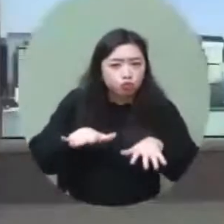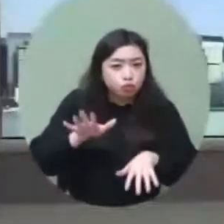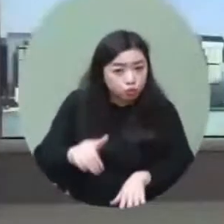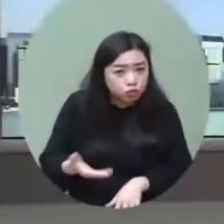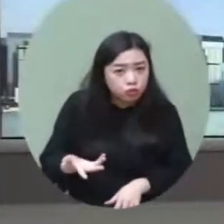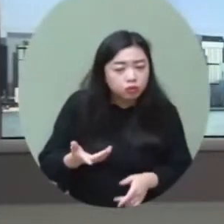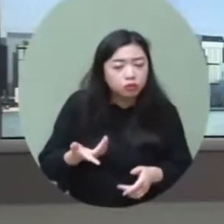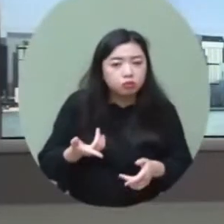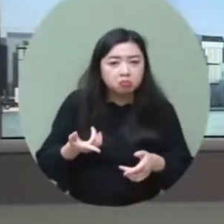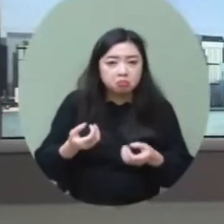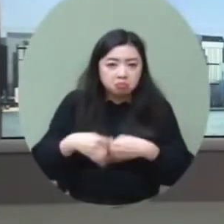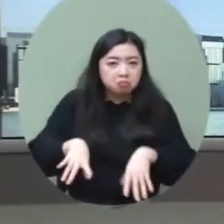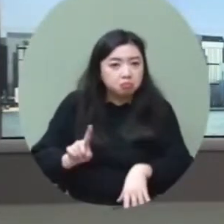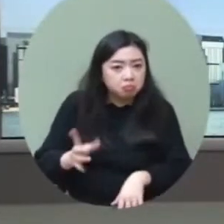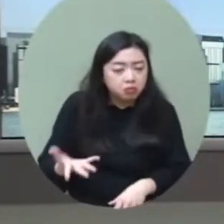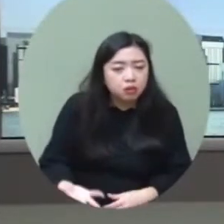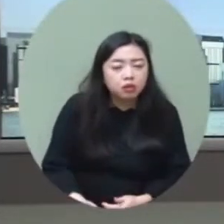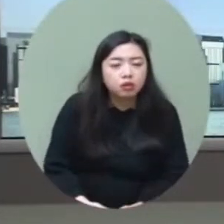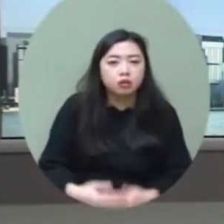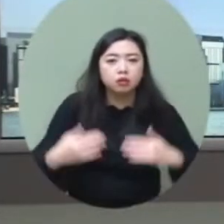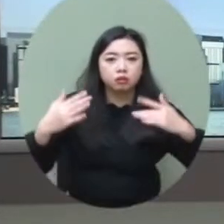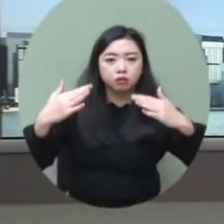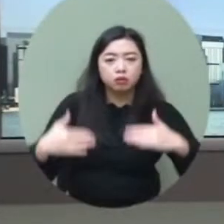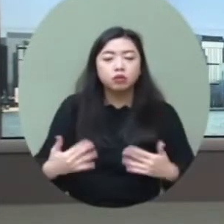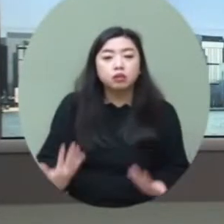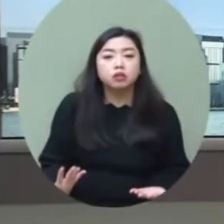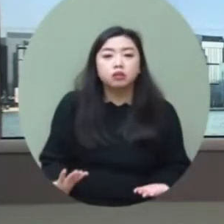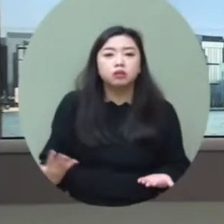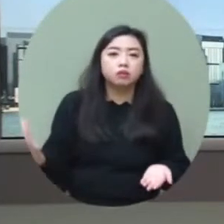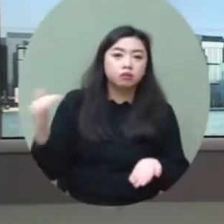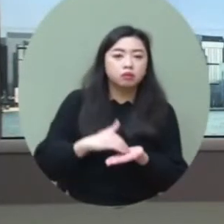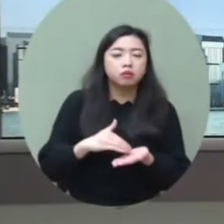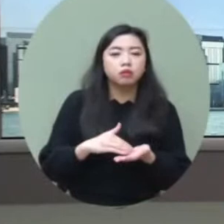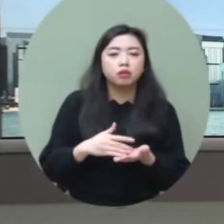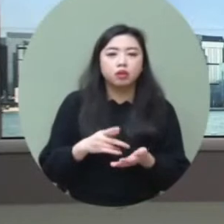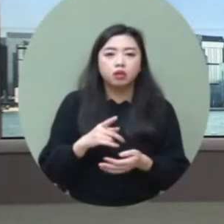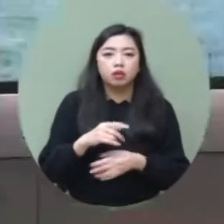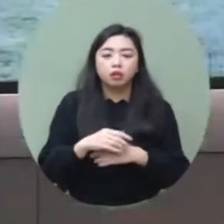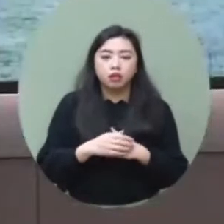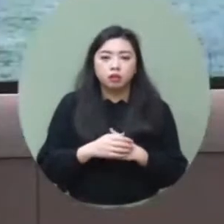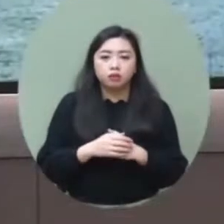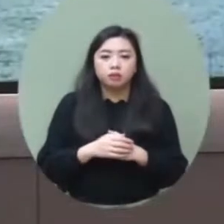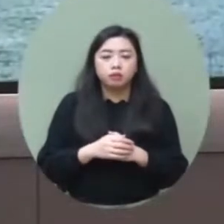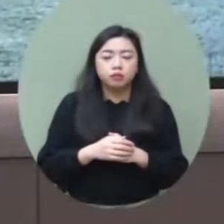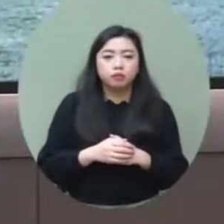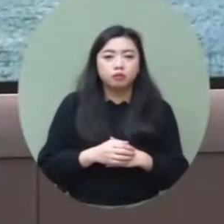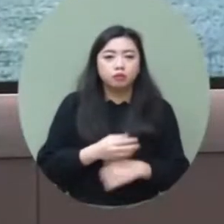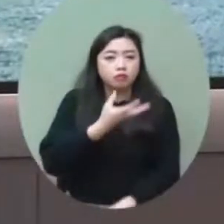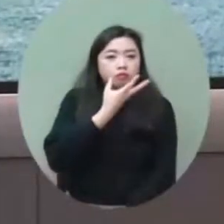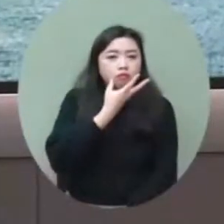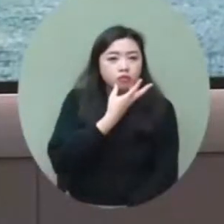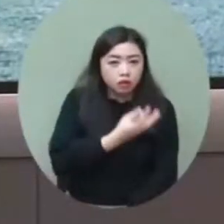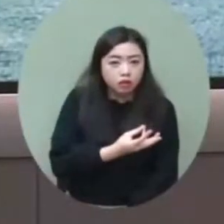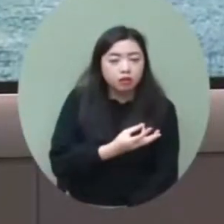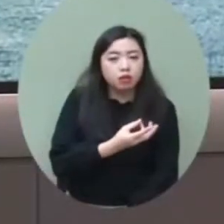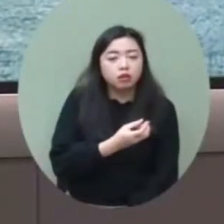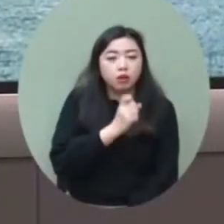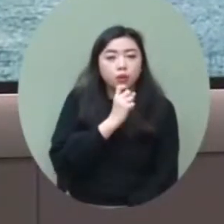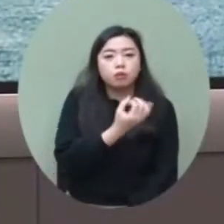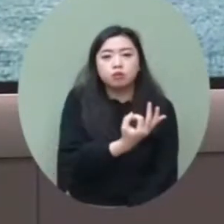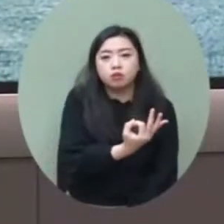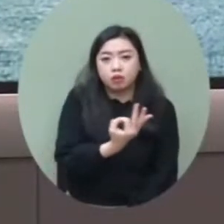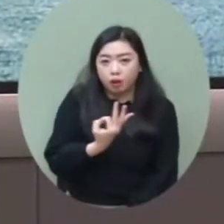Up to this moment, for the phase 3, there are 3 children who passed away and found to